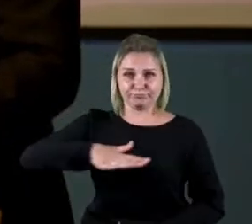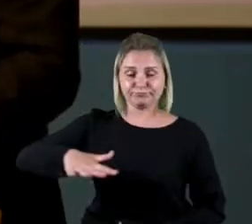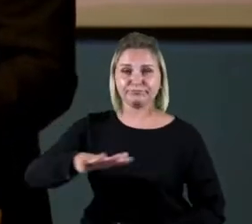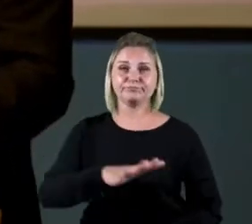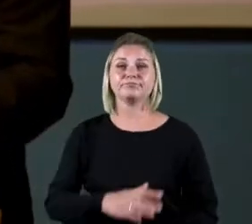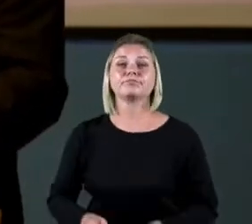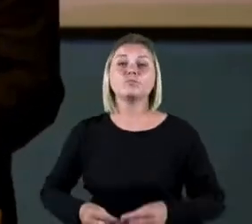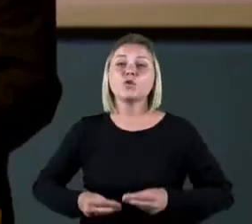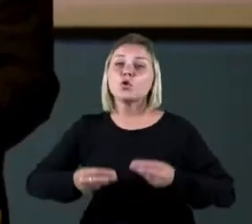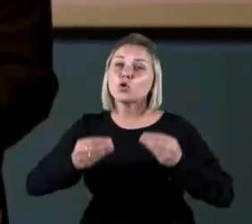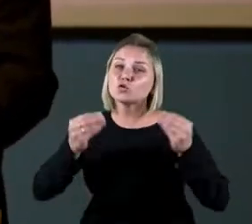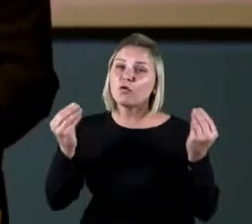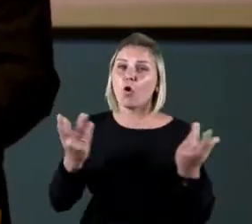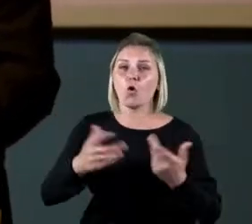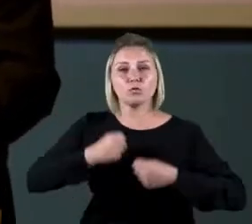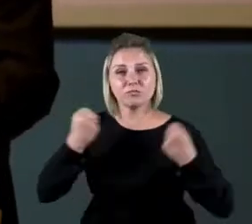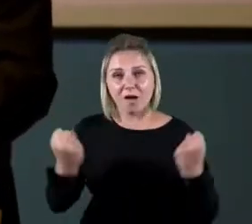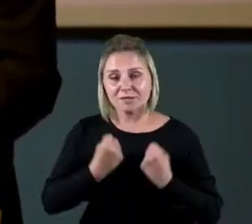spatial planning,